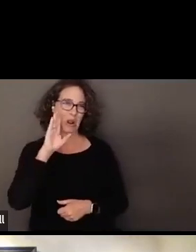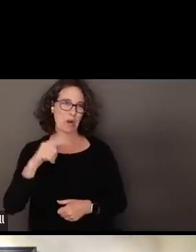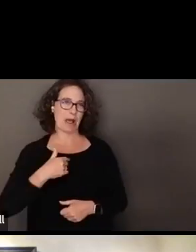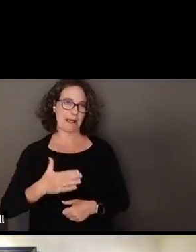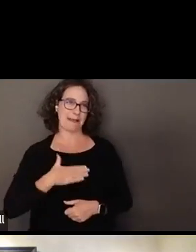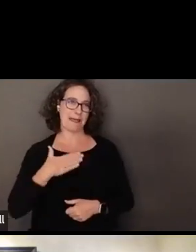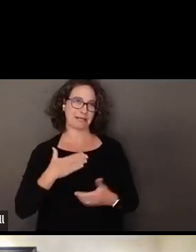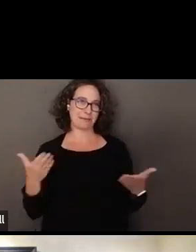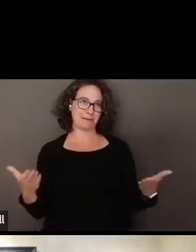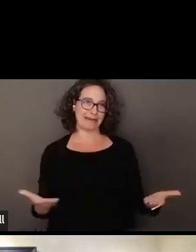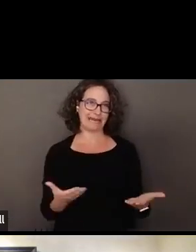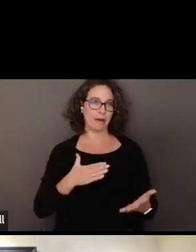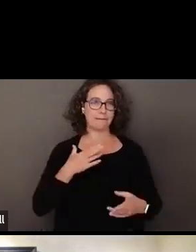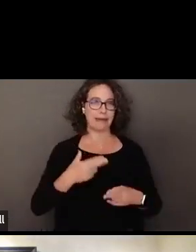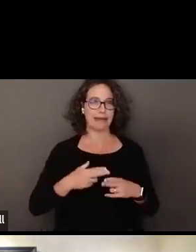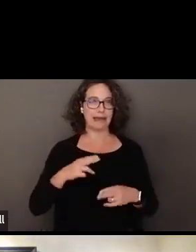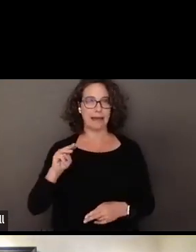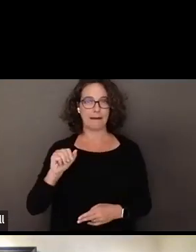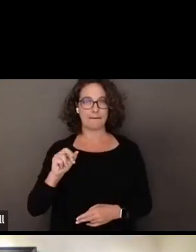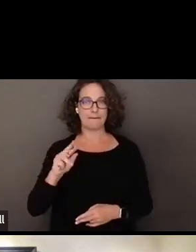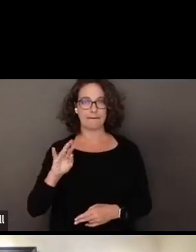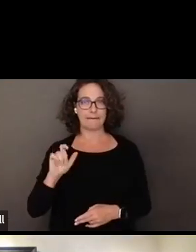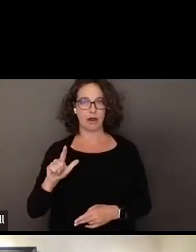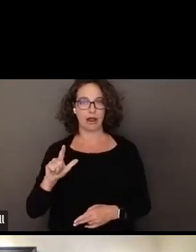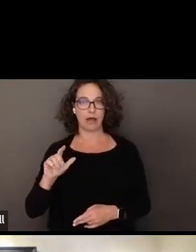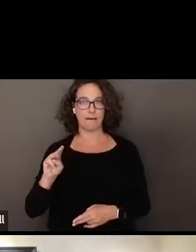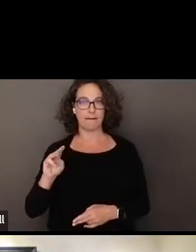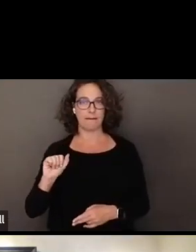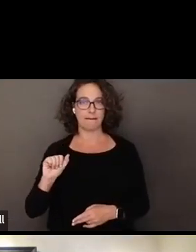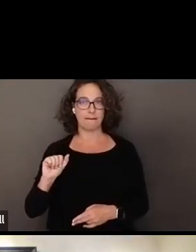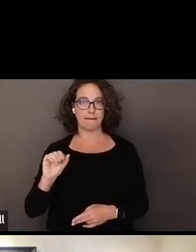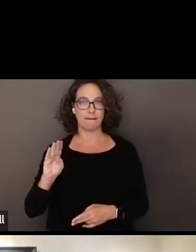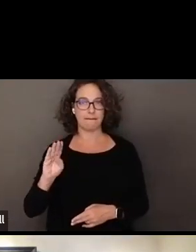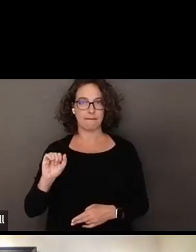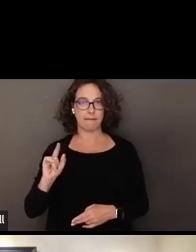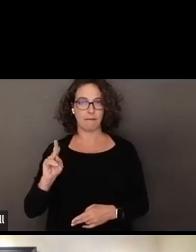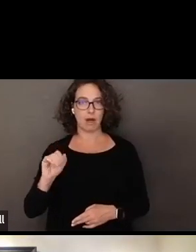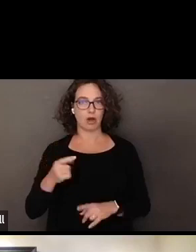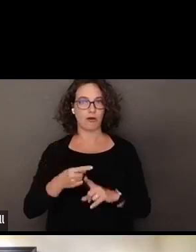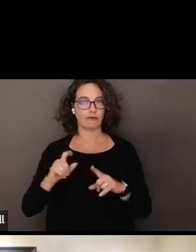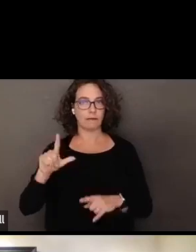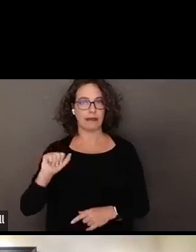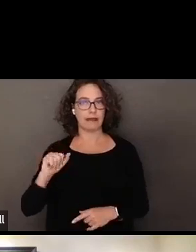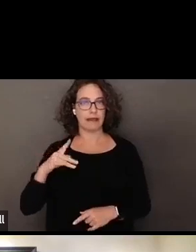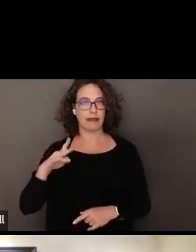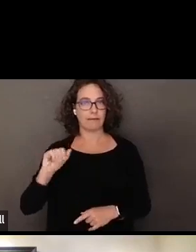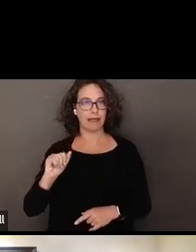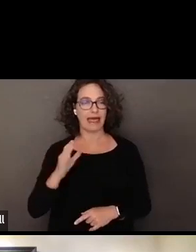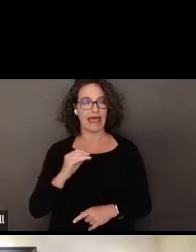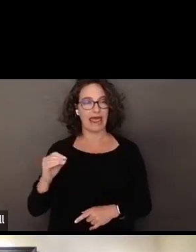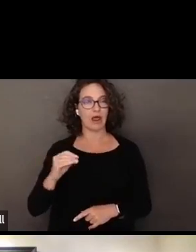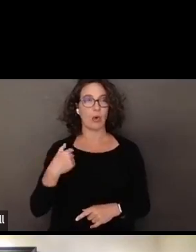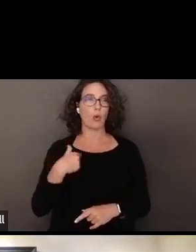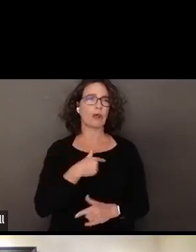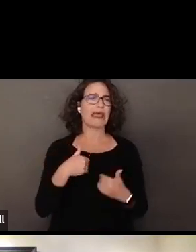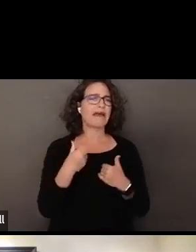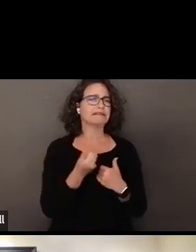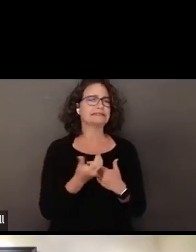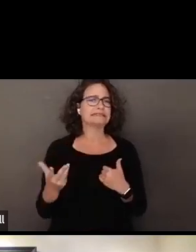well. I'm Mariel Balbuena. I'm with the La Plata Family Centers Coalition, and the center has several programs and